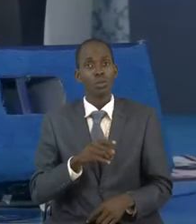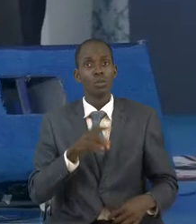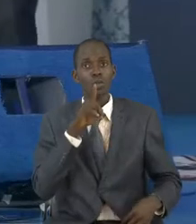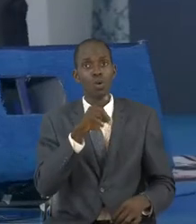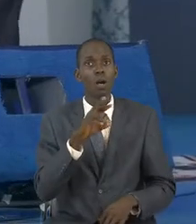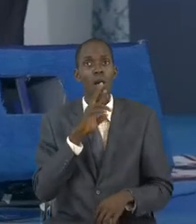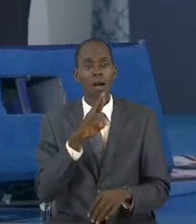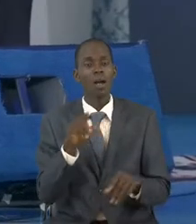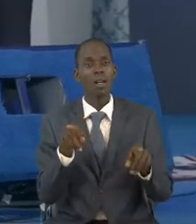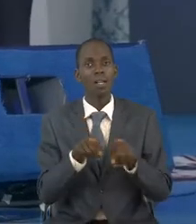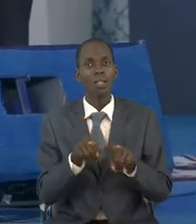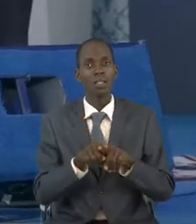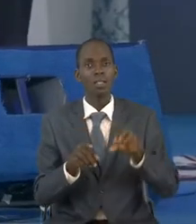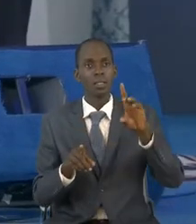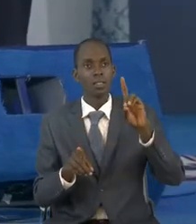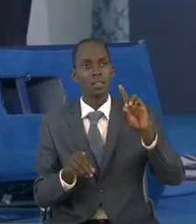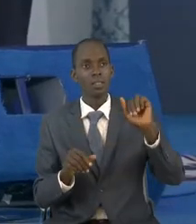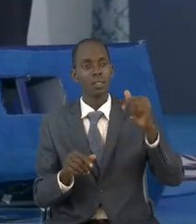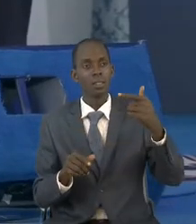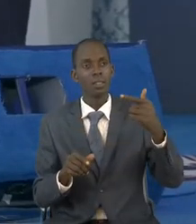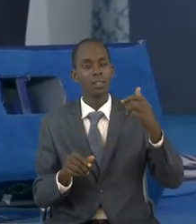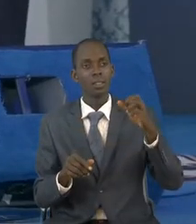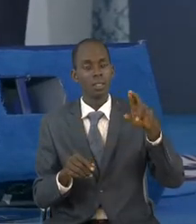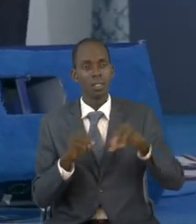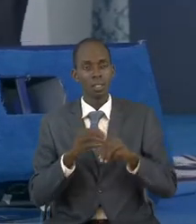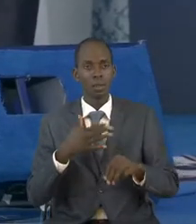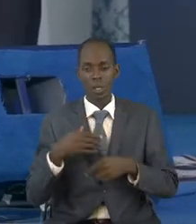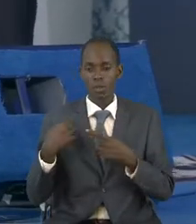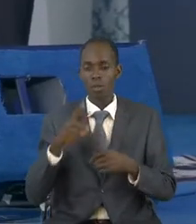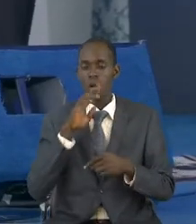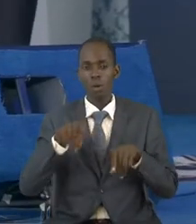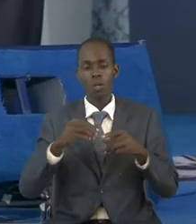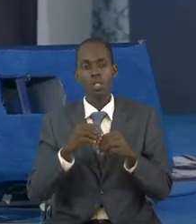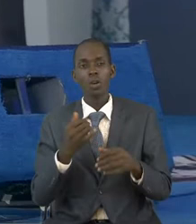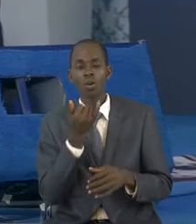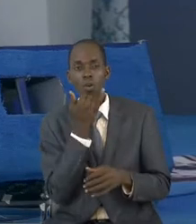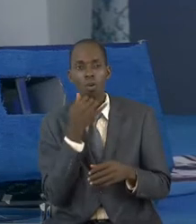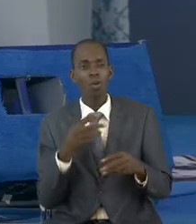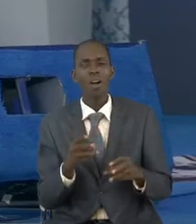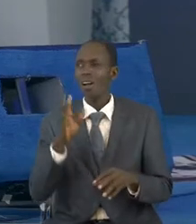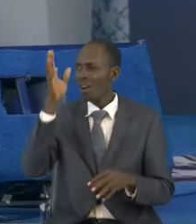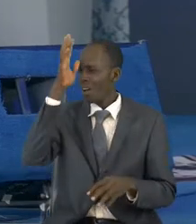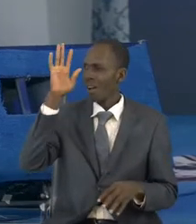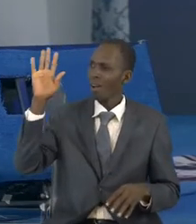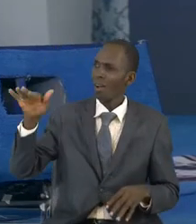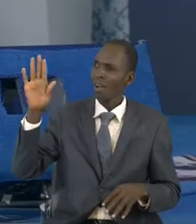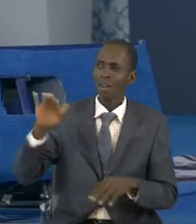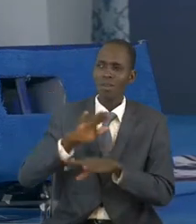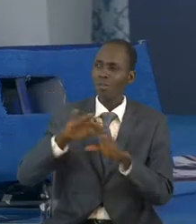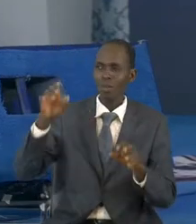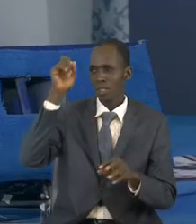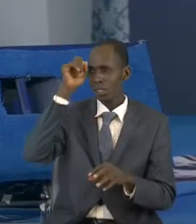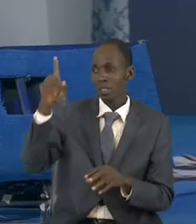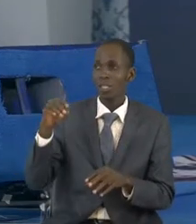heart. You're walking in the Broadway. No, daddy, you don't understand. In the church I go,